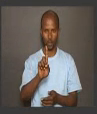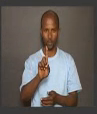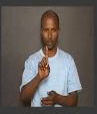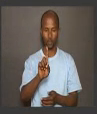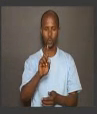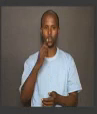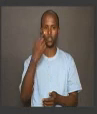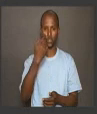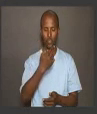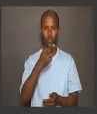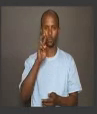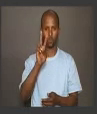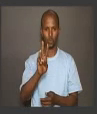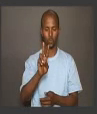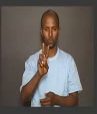G2,